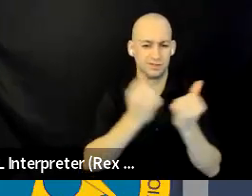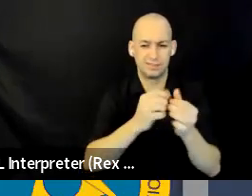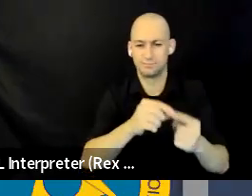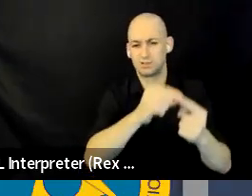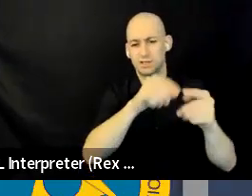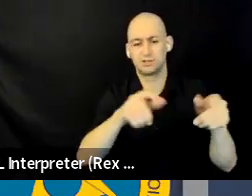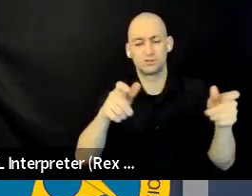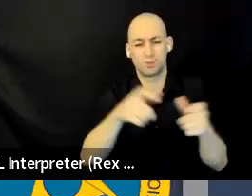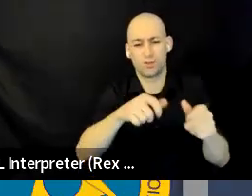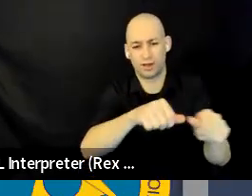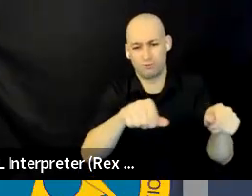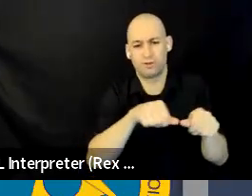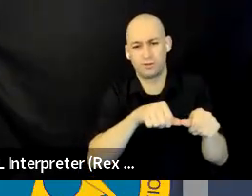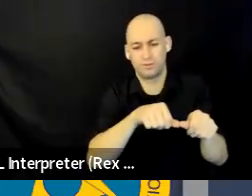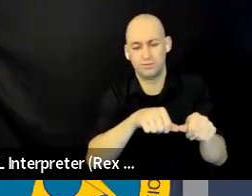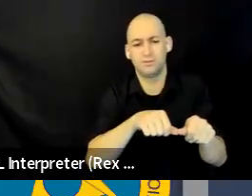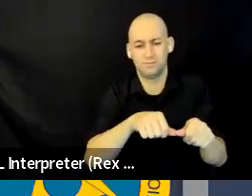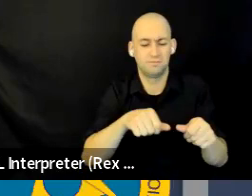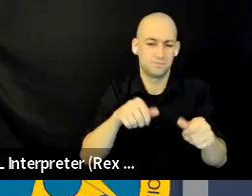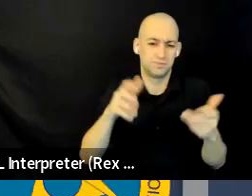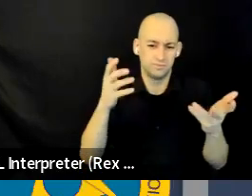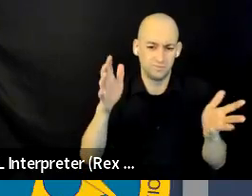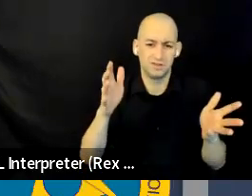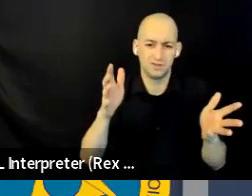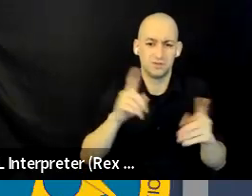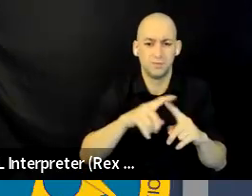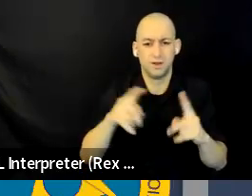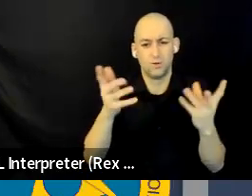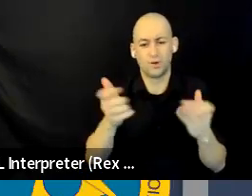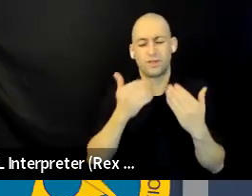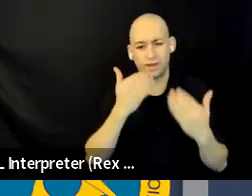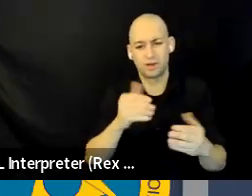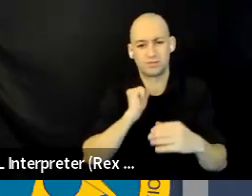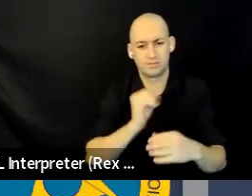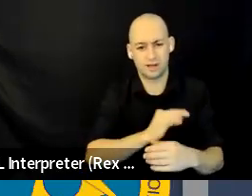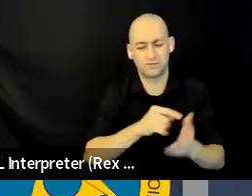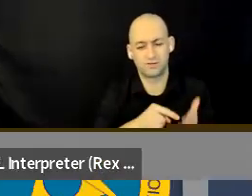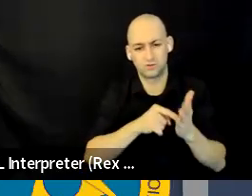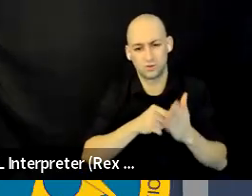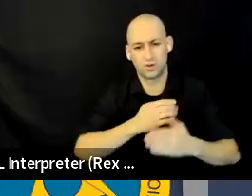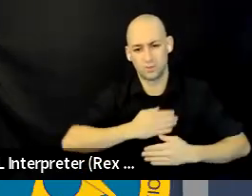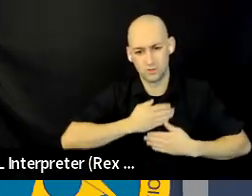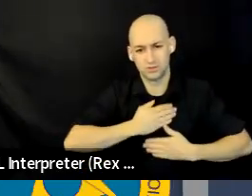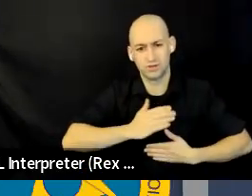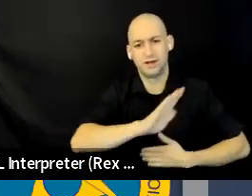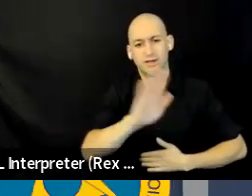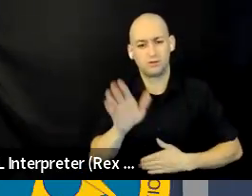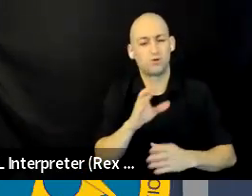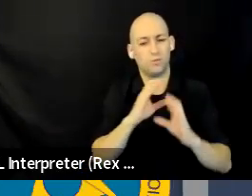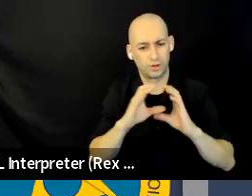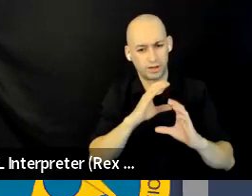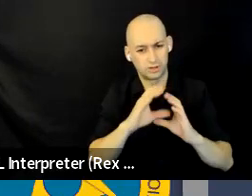regions. So with that, I'd just like to thank your staff and share my appreciation for their communication,